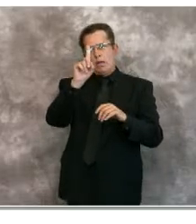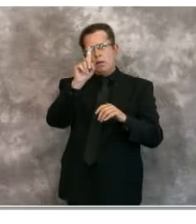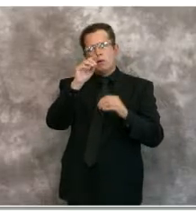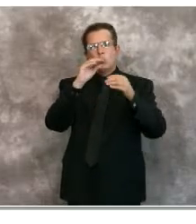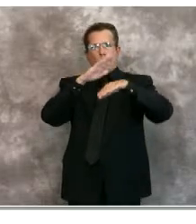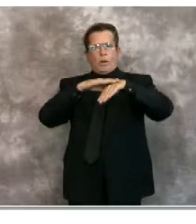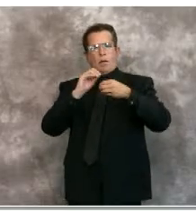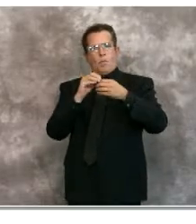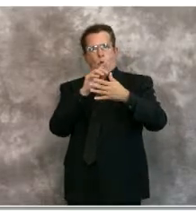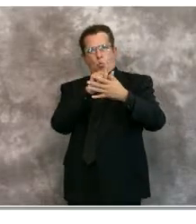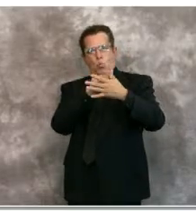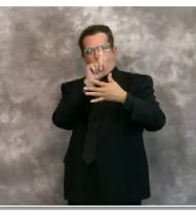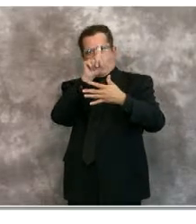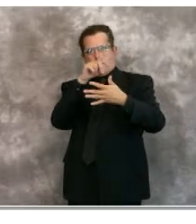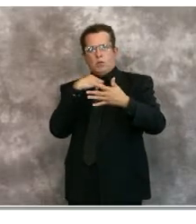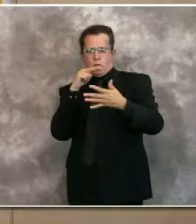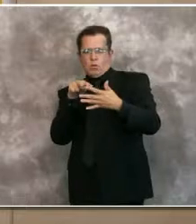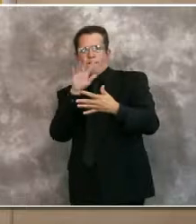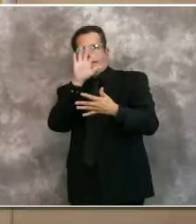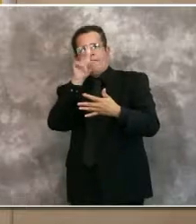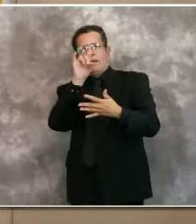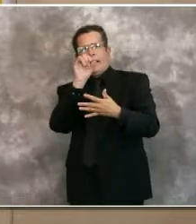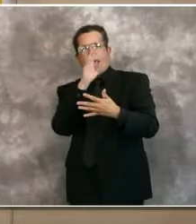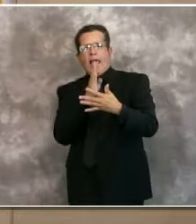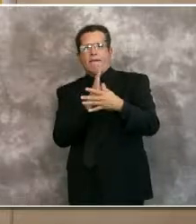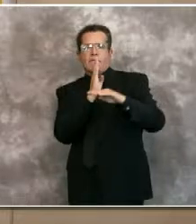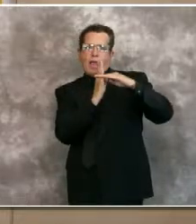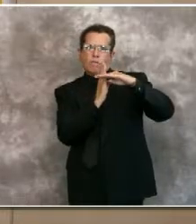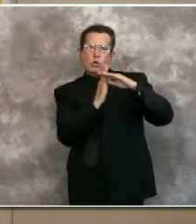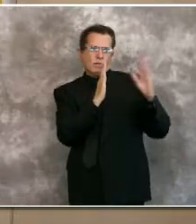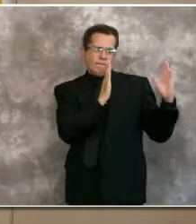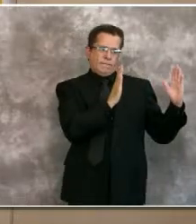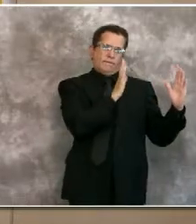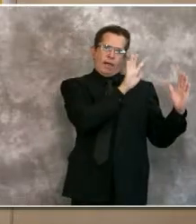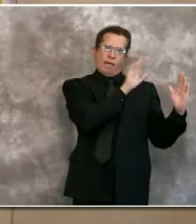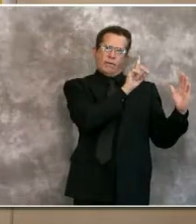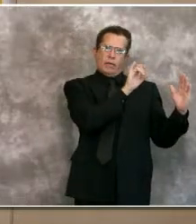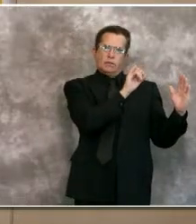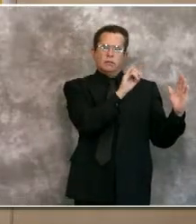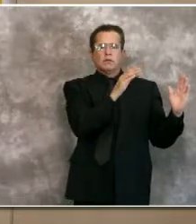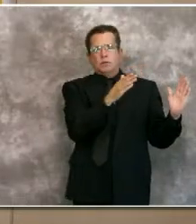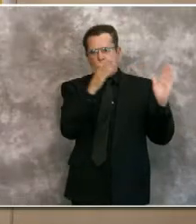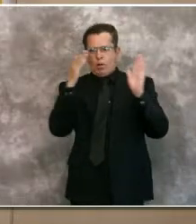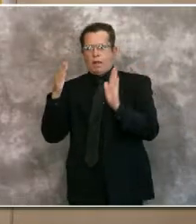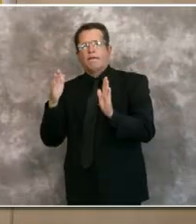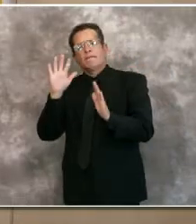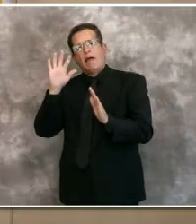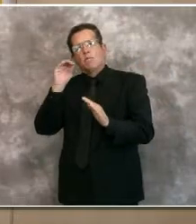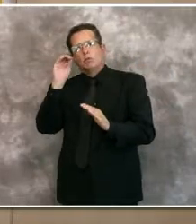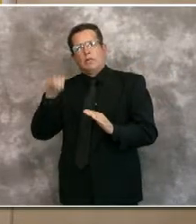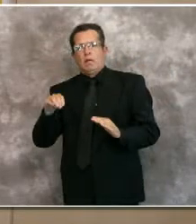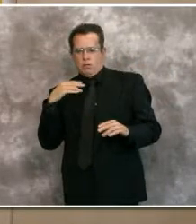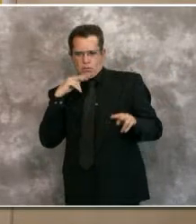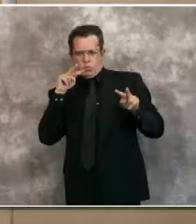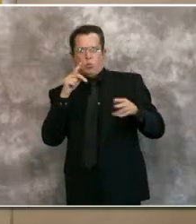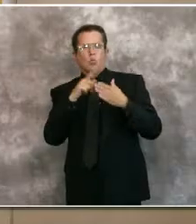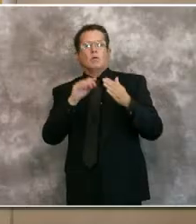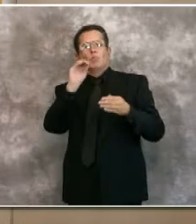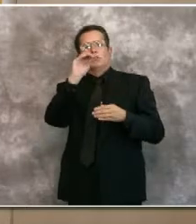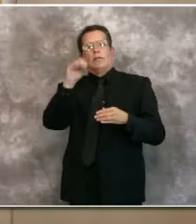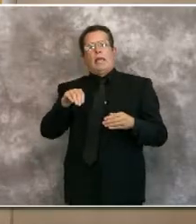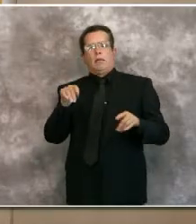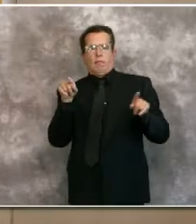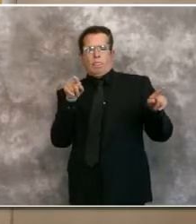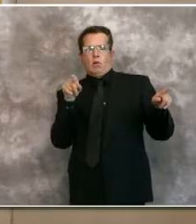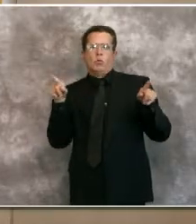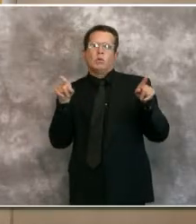the last 5-day average, comparing it to the prior 5 days average, and looking at the percentage change. And